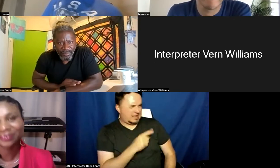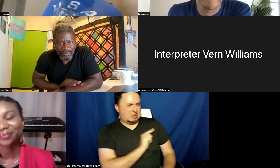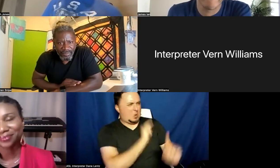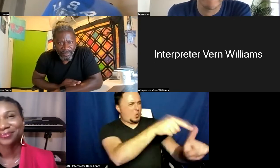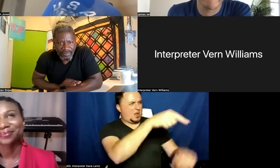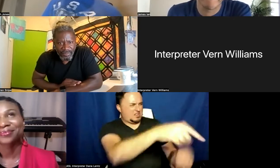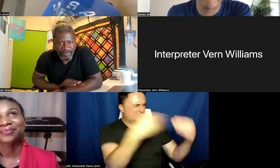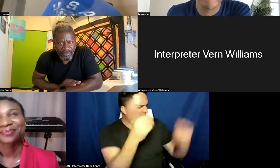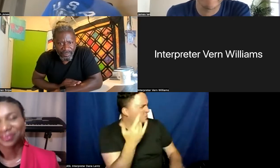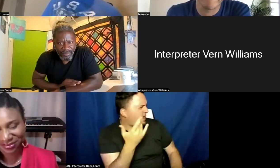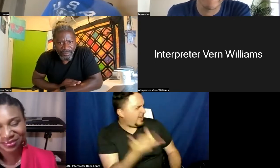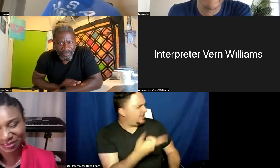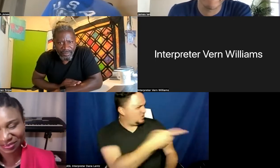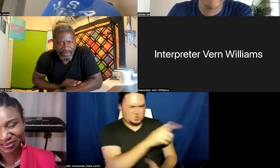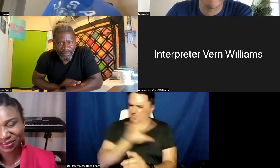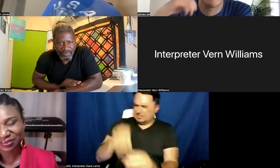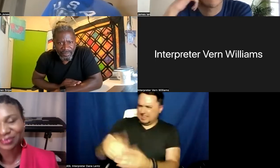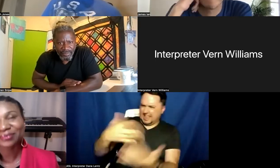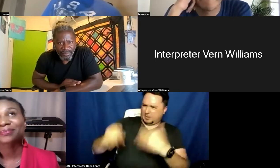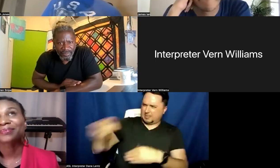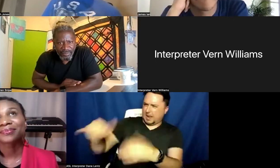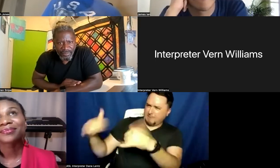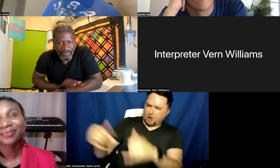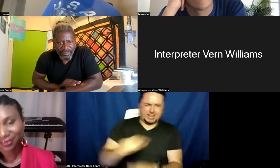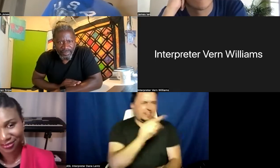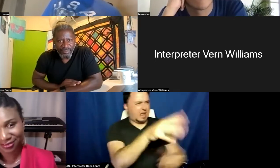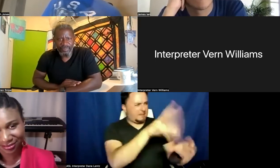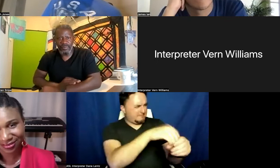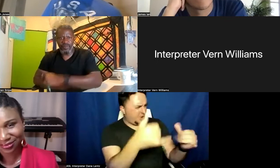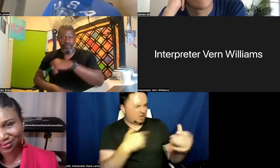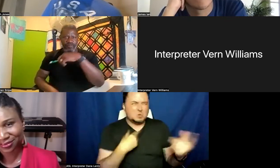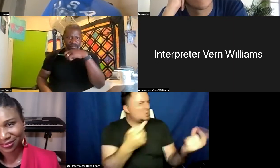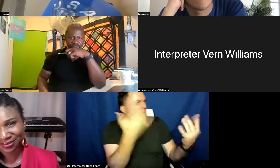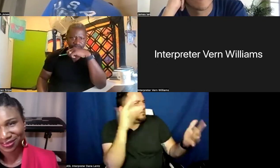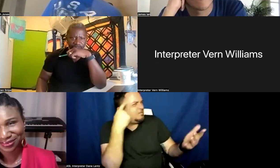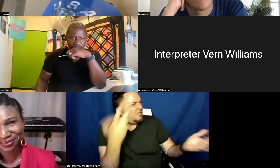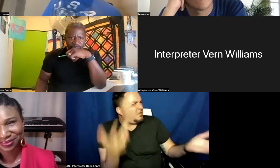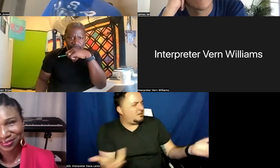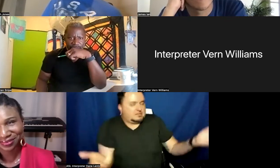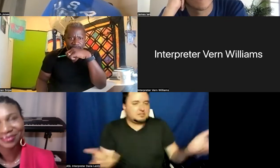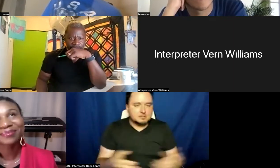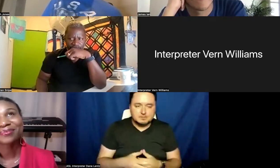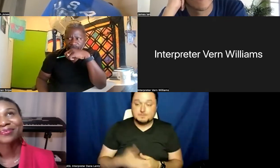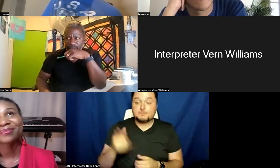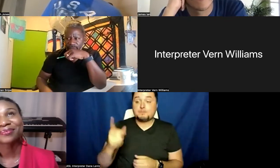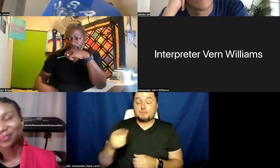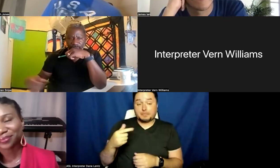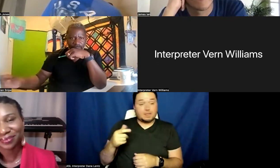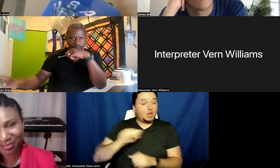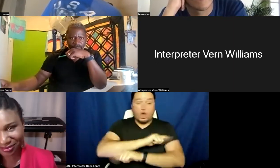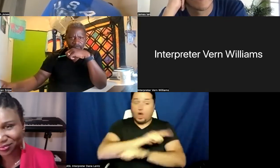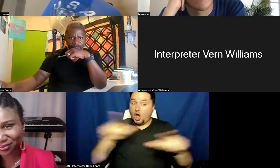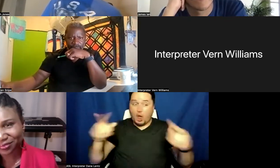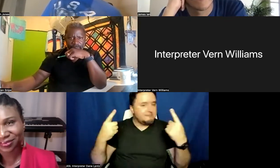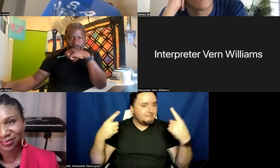or hanging out, you know, at this party and that party or whatever, these industry parties or whatever. And it all paid off,